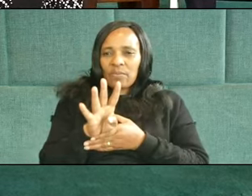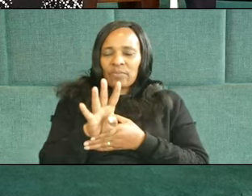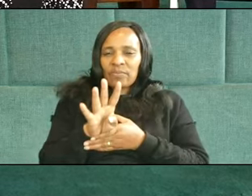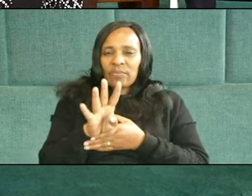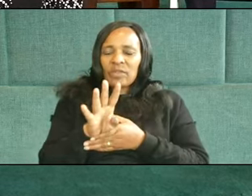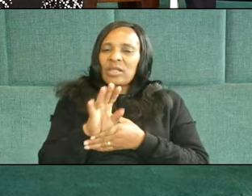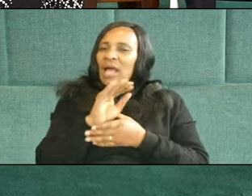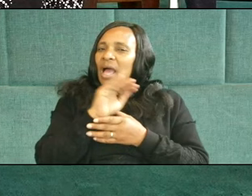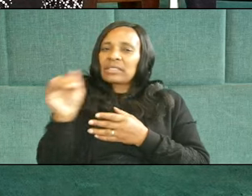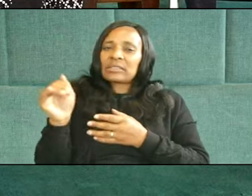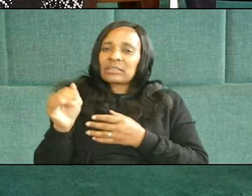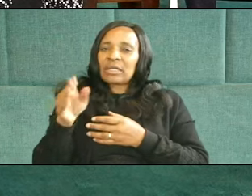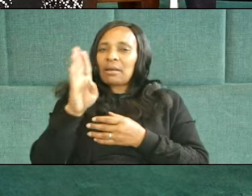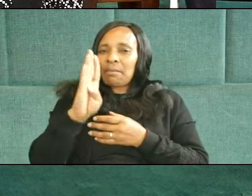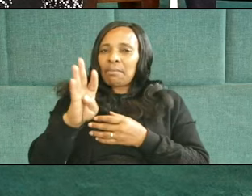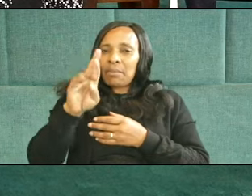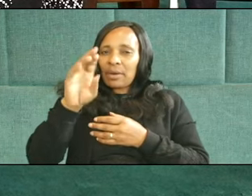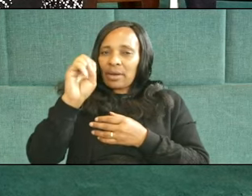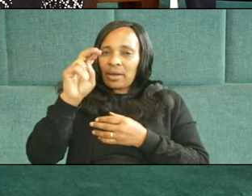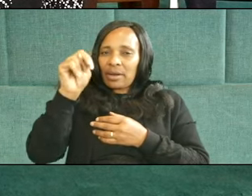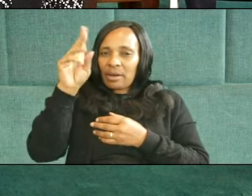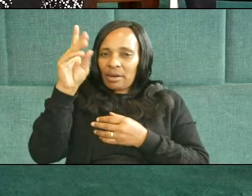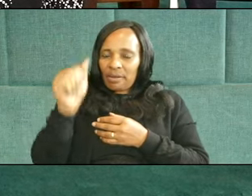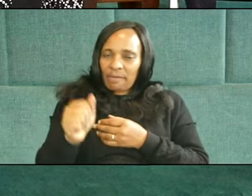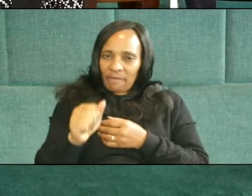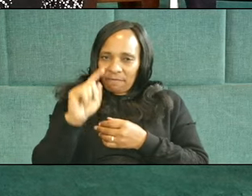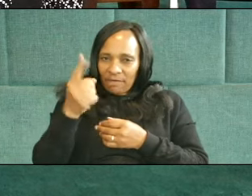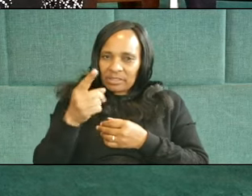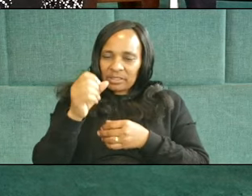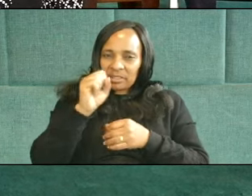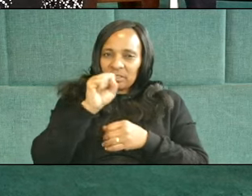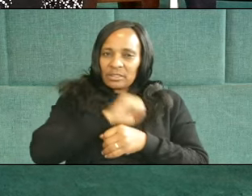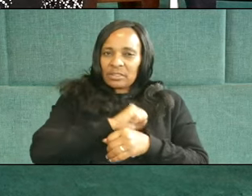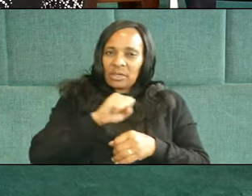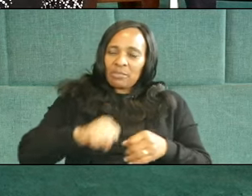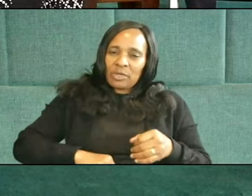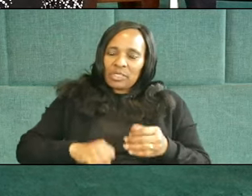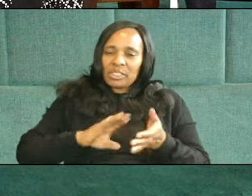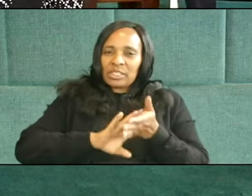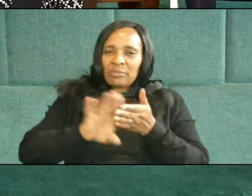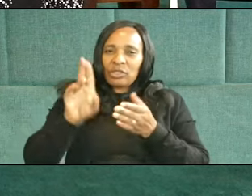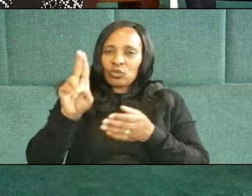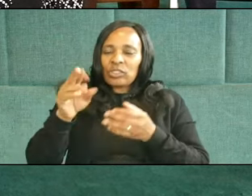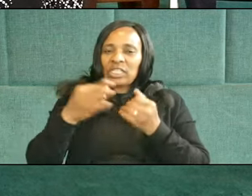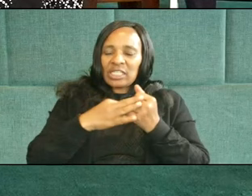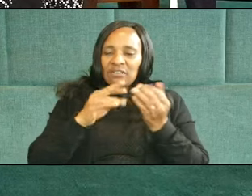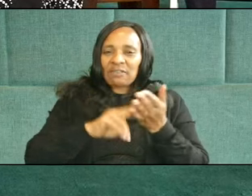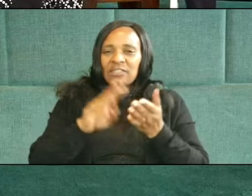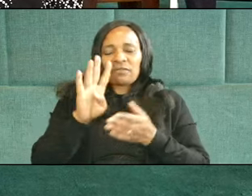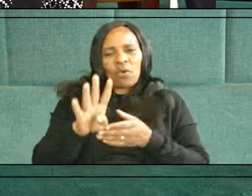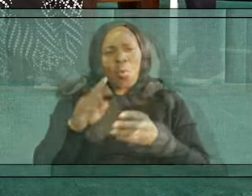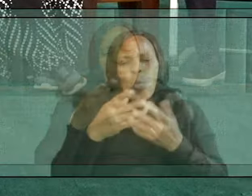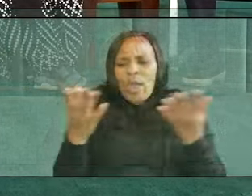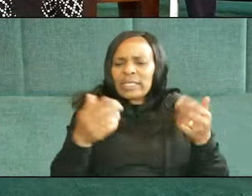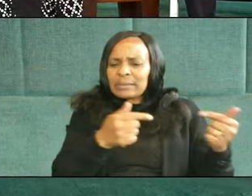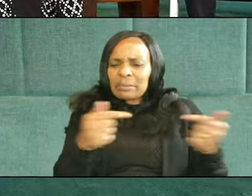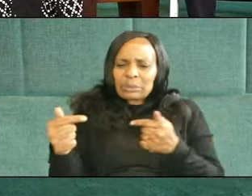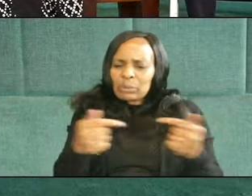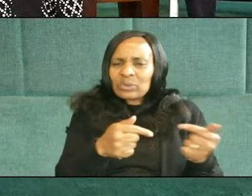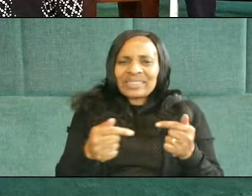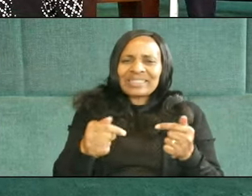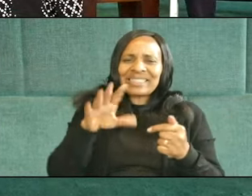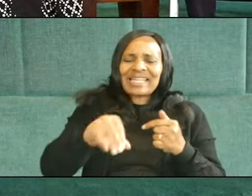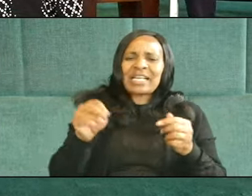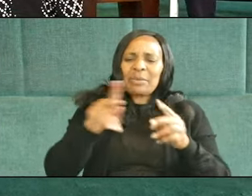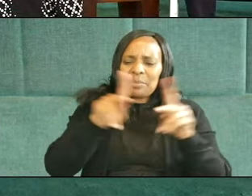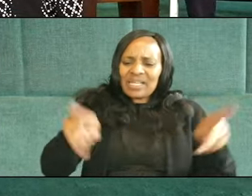I'll ask Brenda, you can read for us 1 Samuel 28, verse 4. So we see where this battle took place between the Philistines